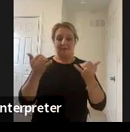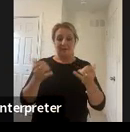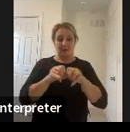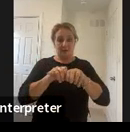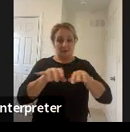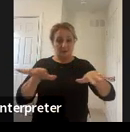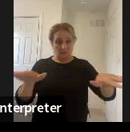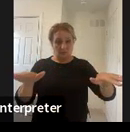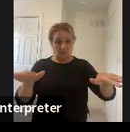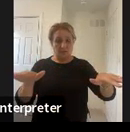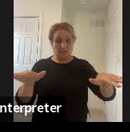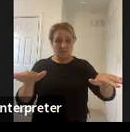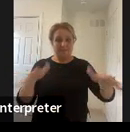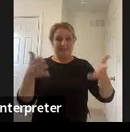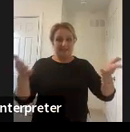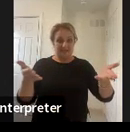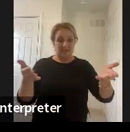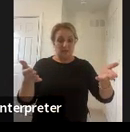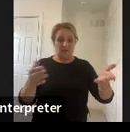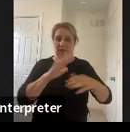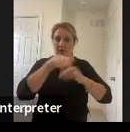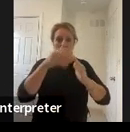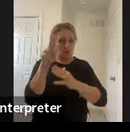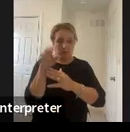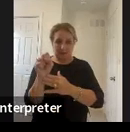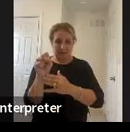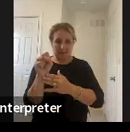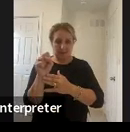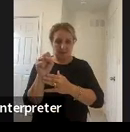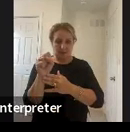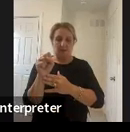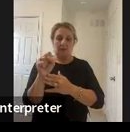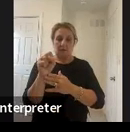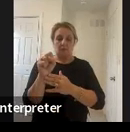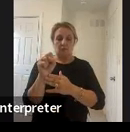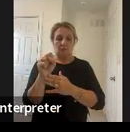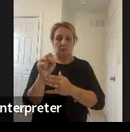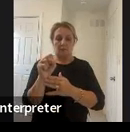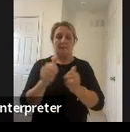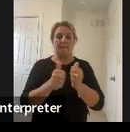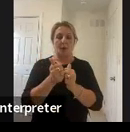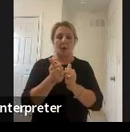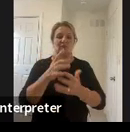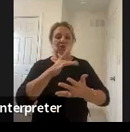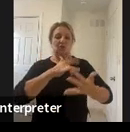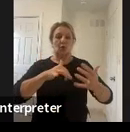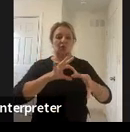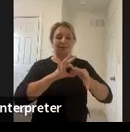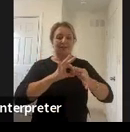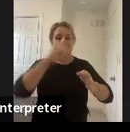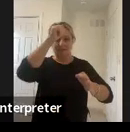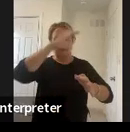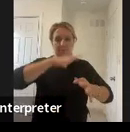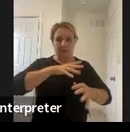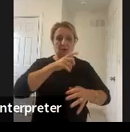infection in Alexandria in the US is primarily occurring among socially connected men who have sex with